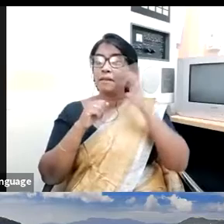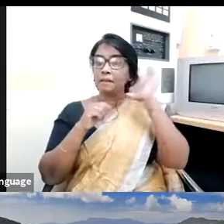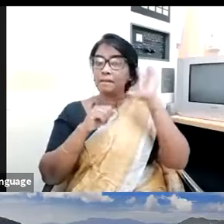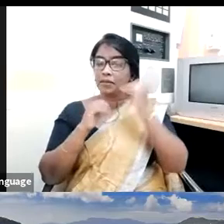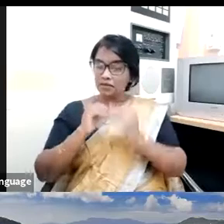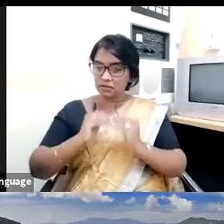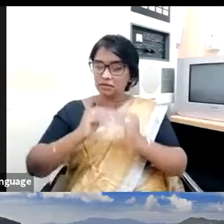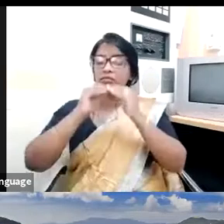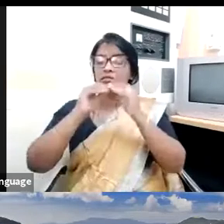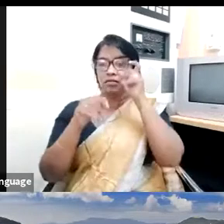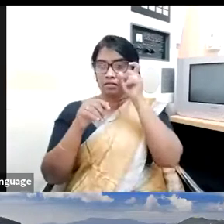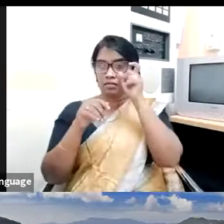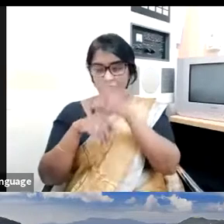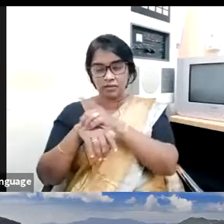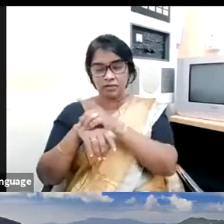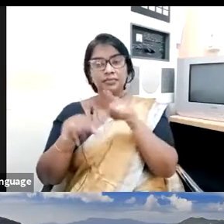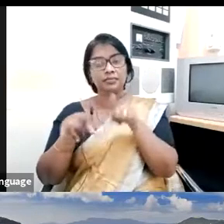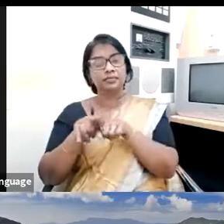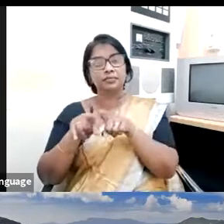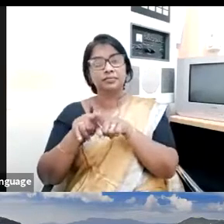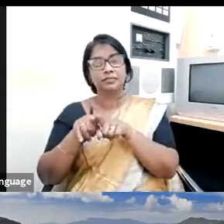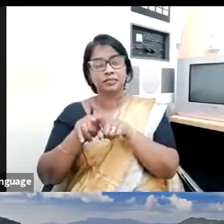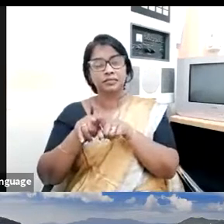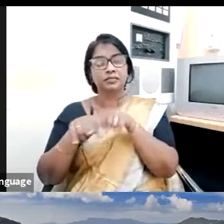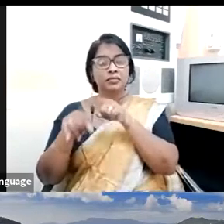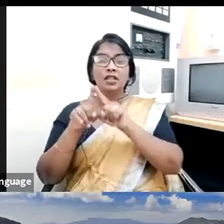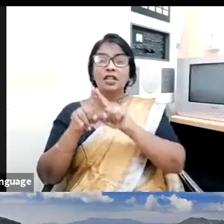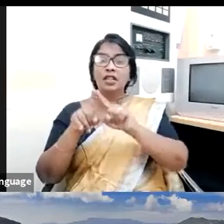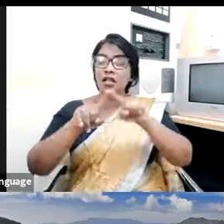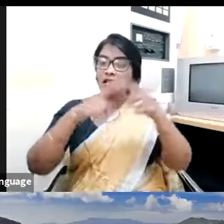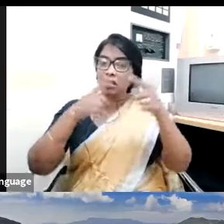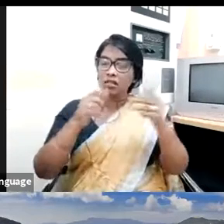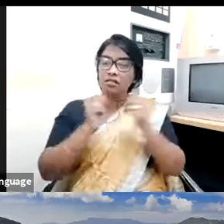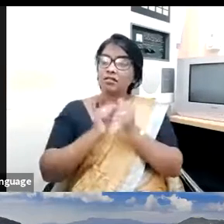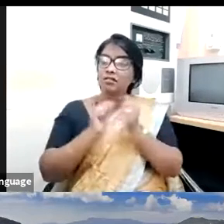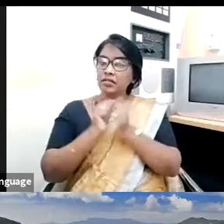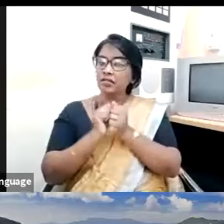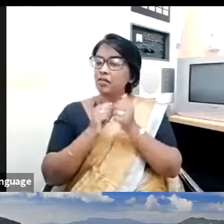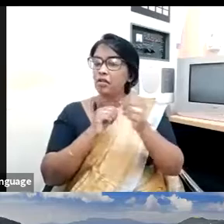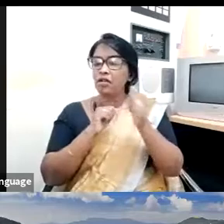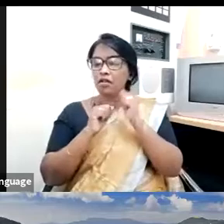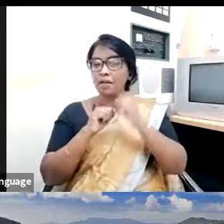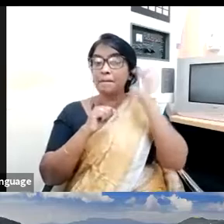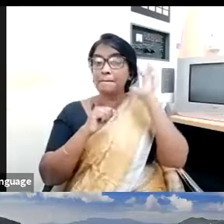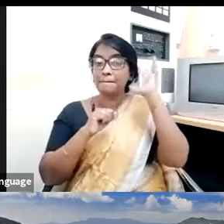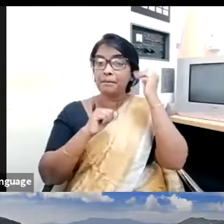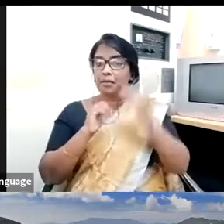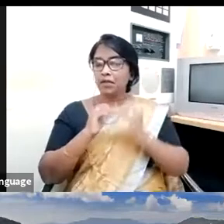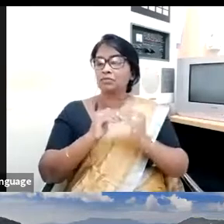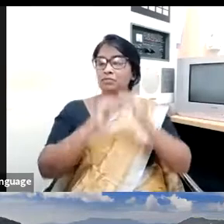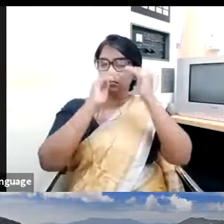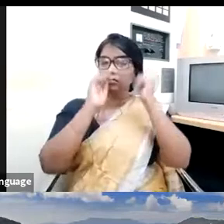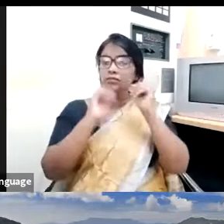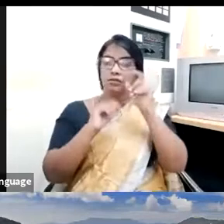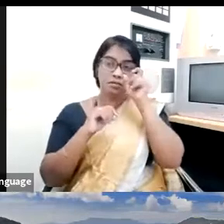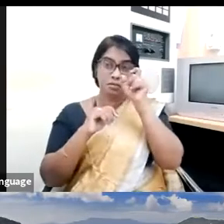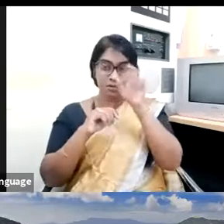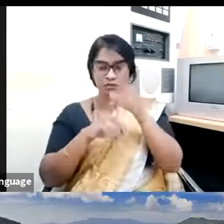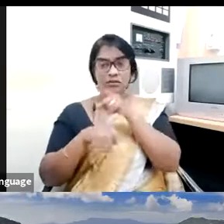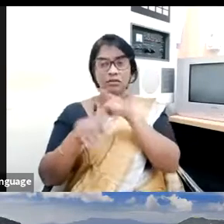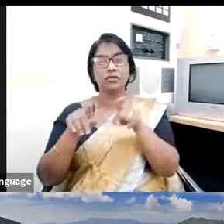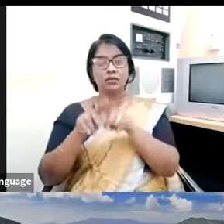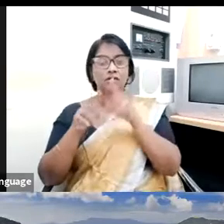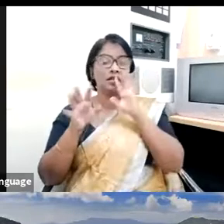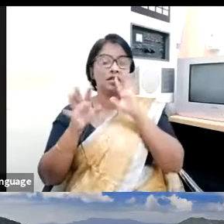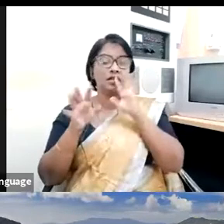whether we do other steps to increase our yield. So I've just stated a scientific fact, but that does not mean that we support the increase of